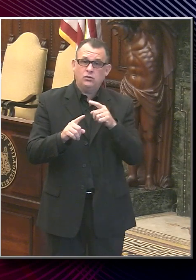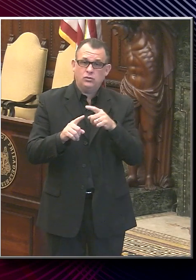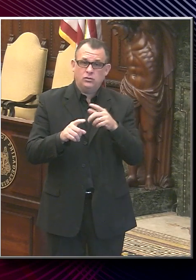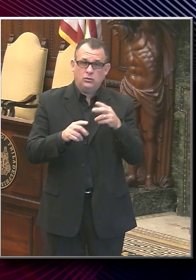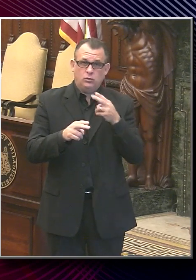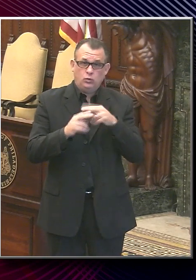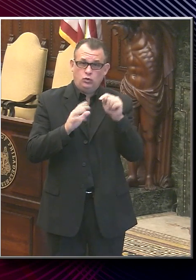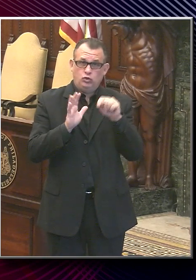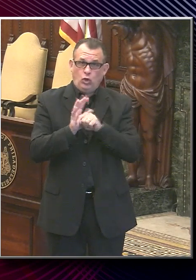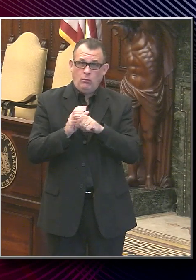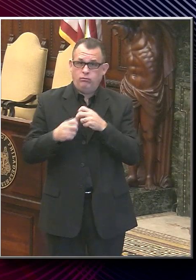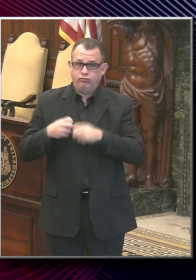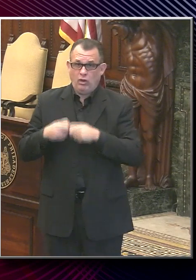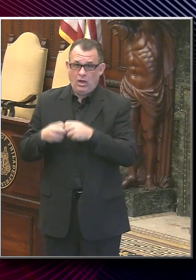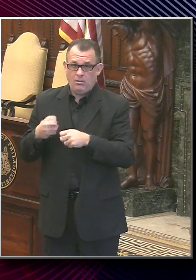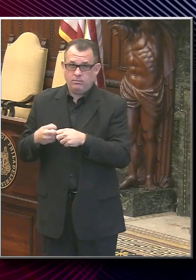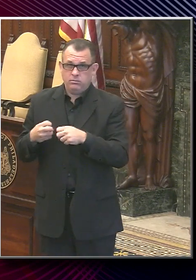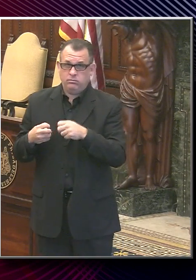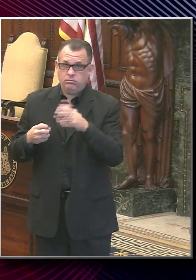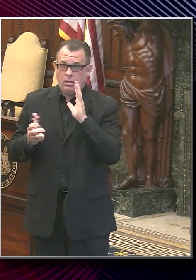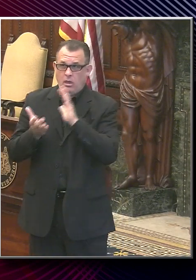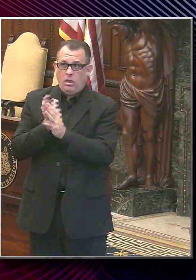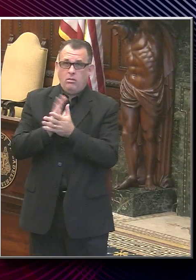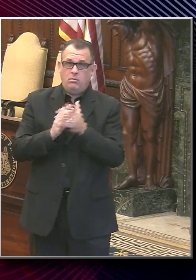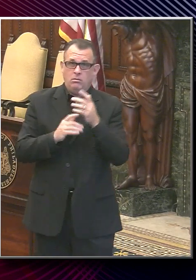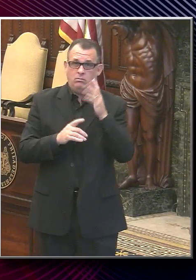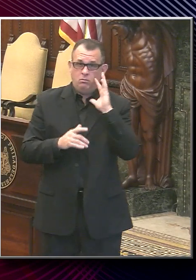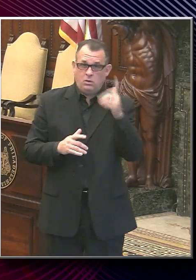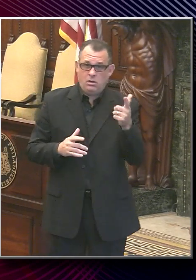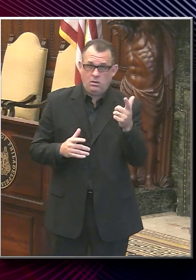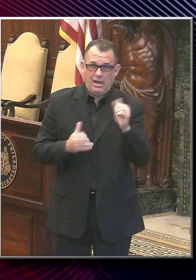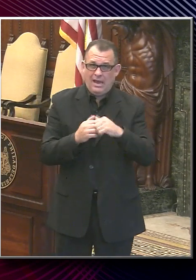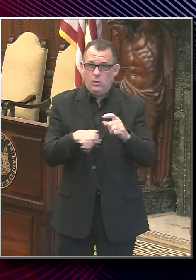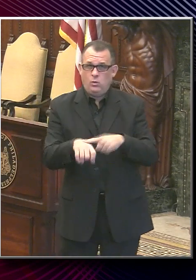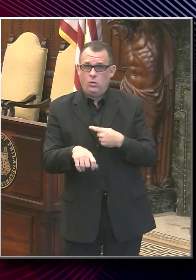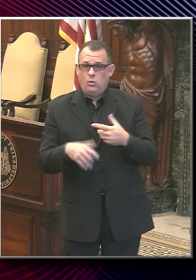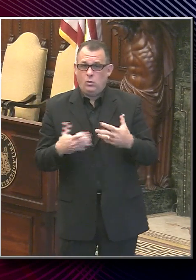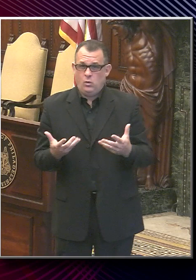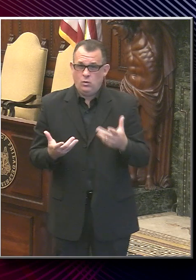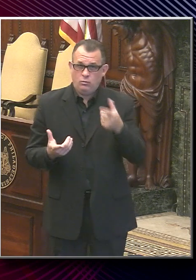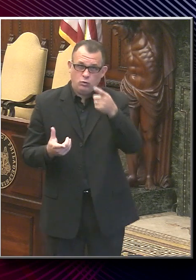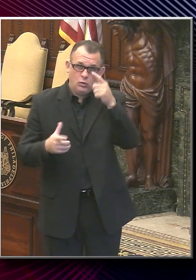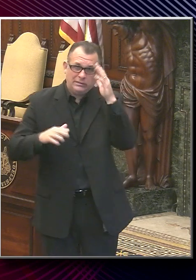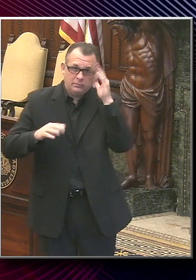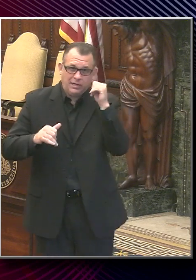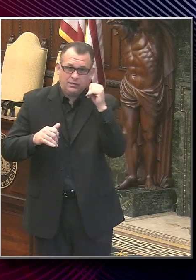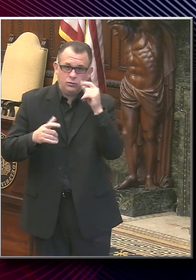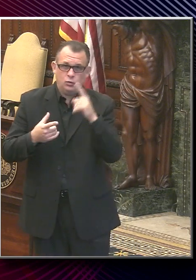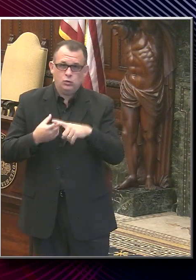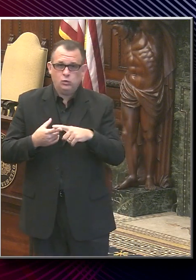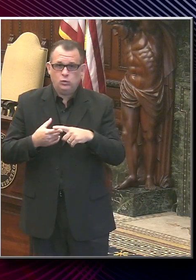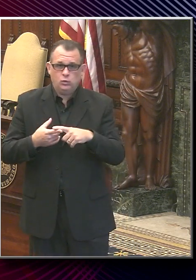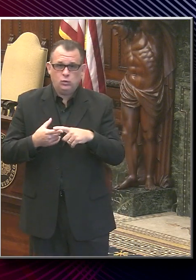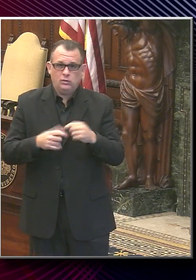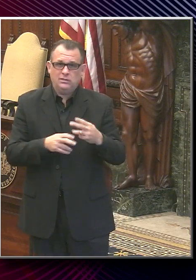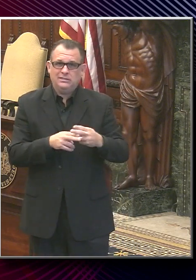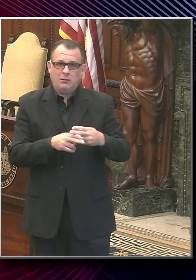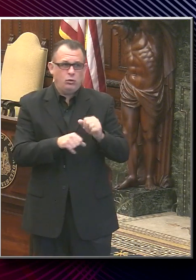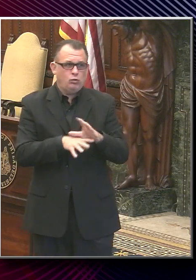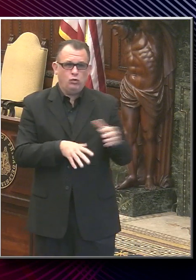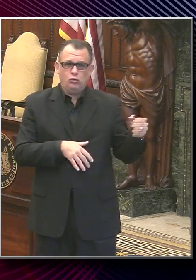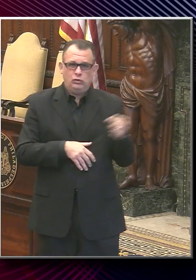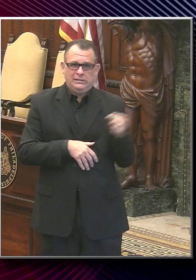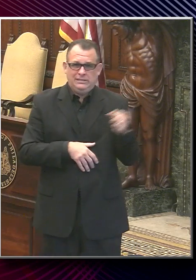problem. I'm wondering, how long do you intend tend to have the temporary employees stay